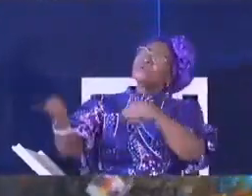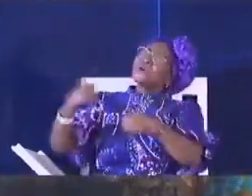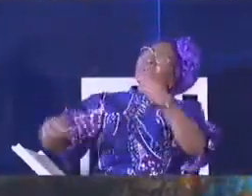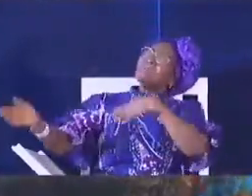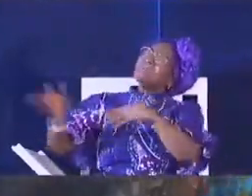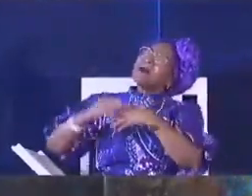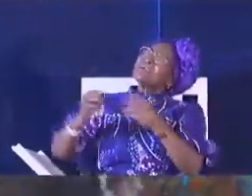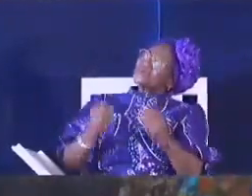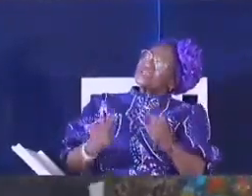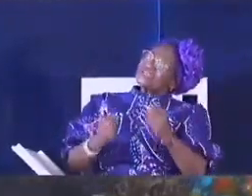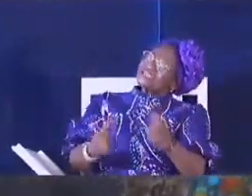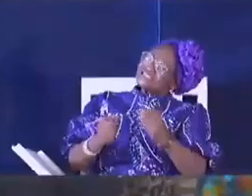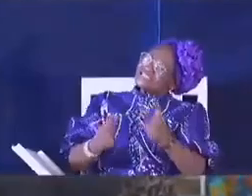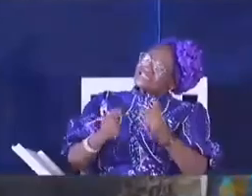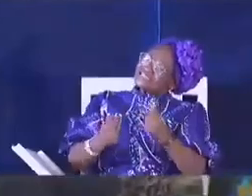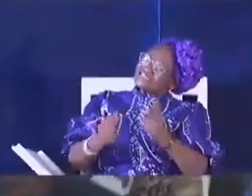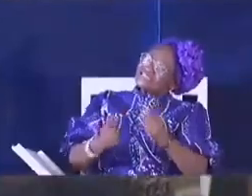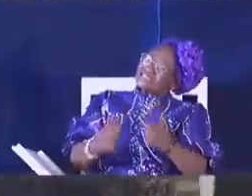must return.